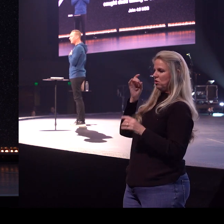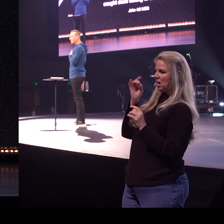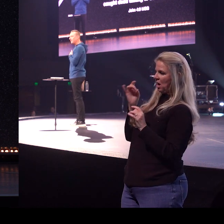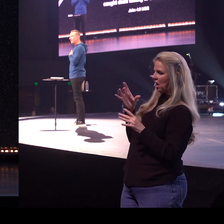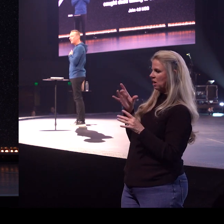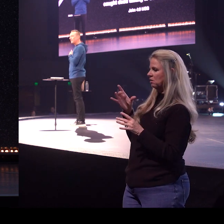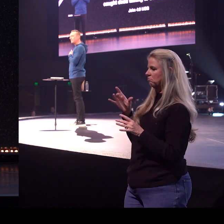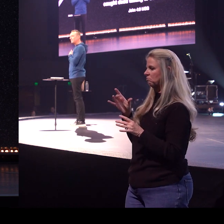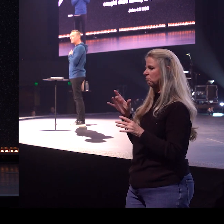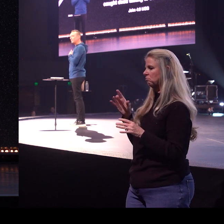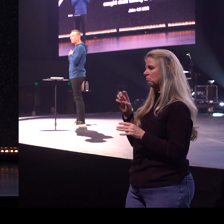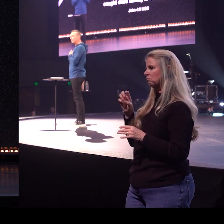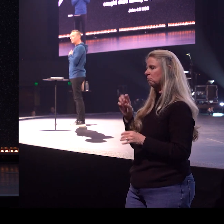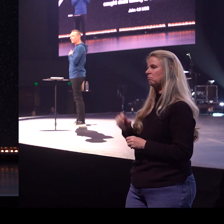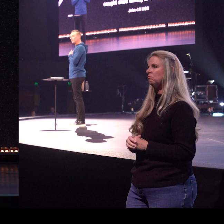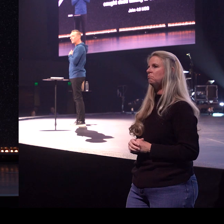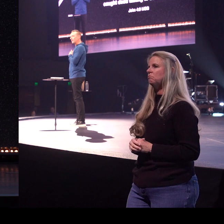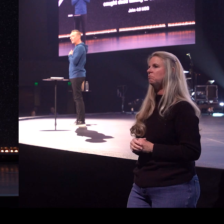to a Samaritan.